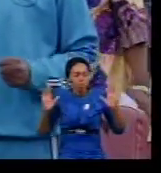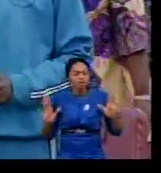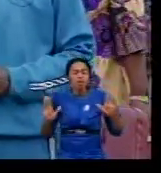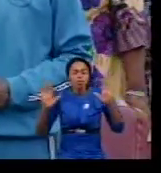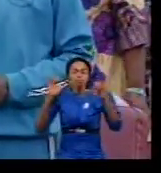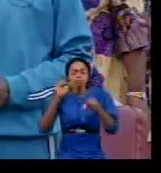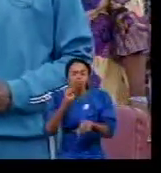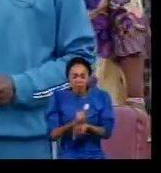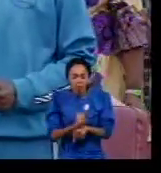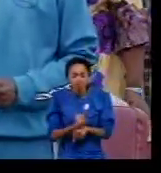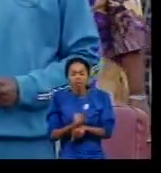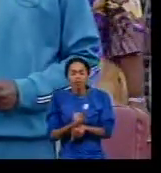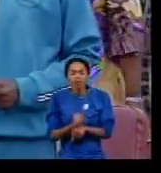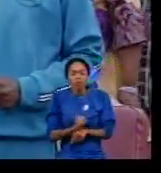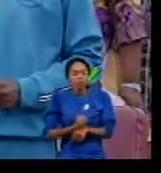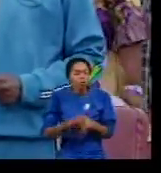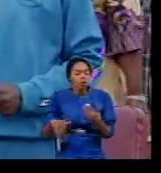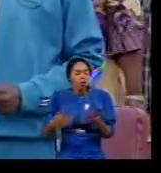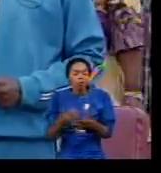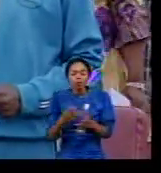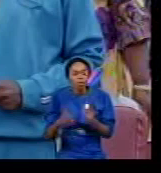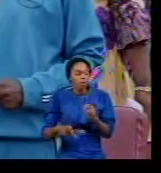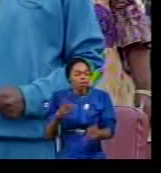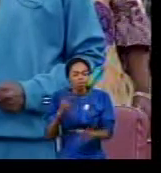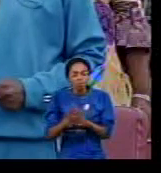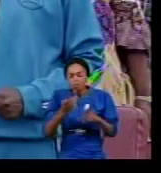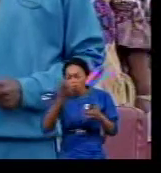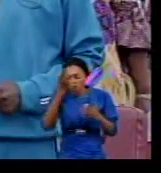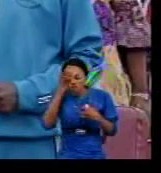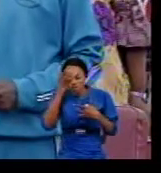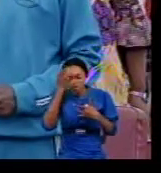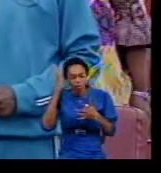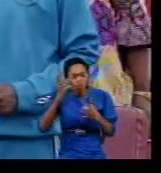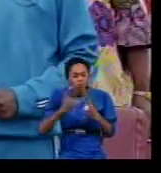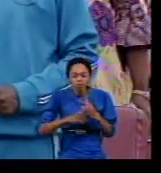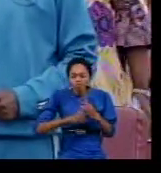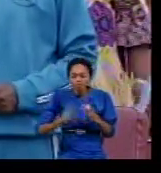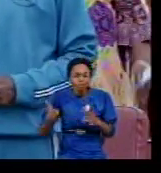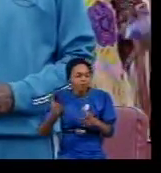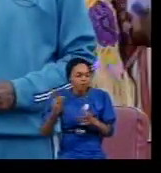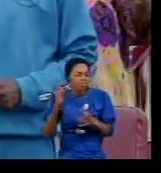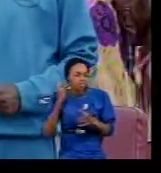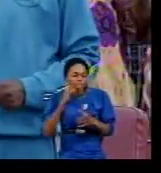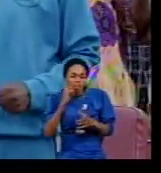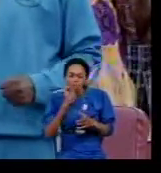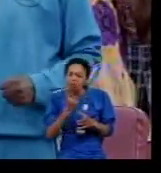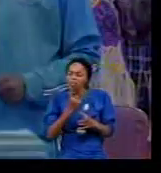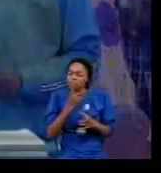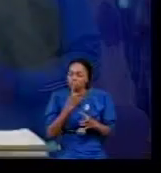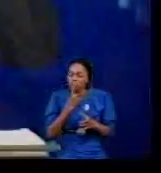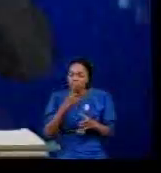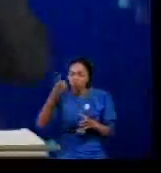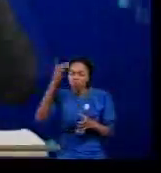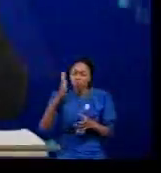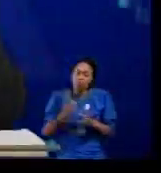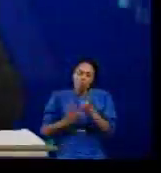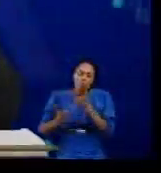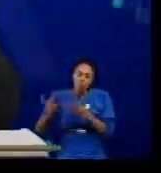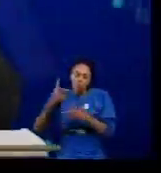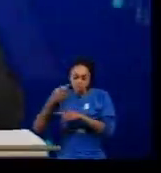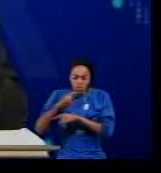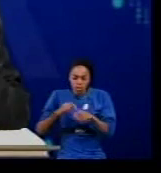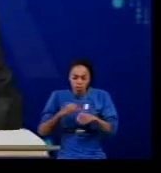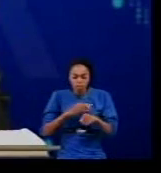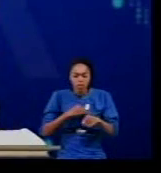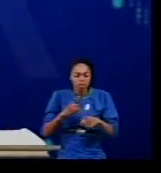The same thing that God told Joshua. Have I not commanded you? Have I not sent you? The same thing he was telling this man, Gideon.